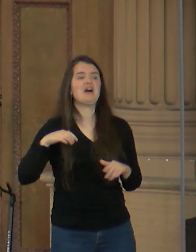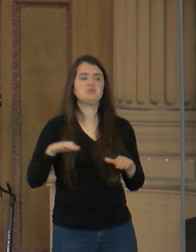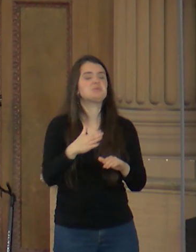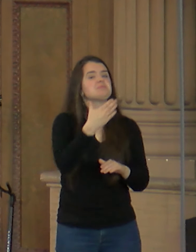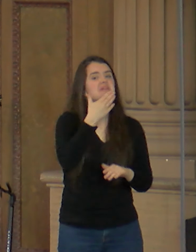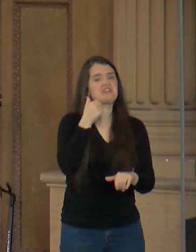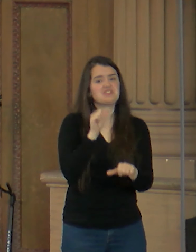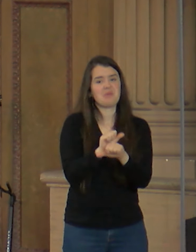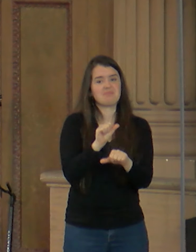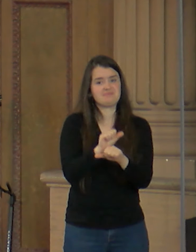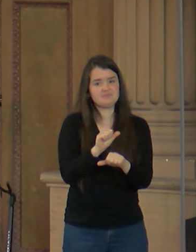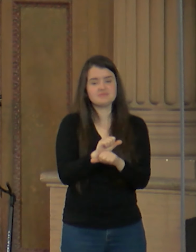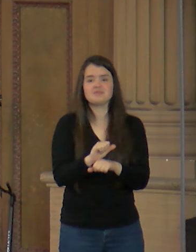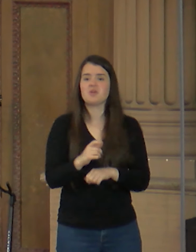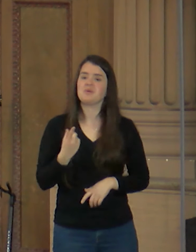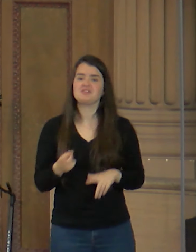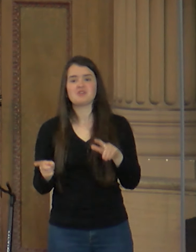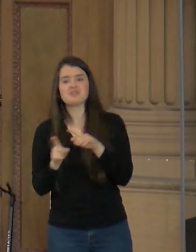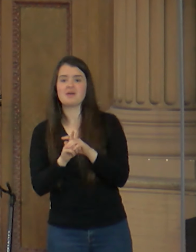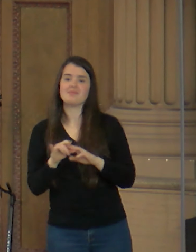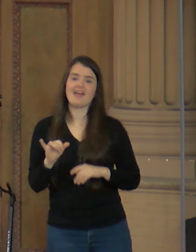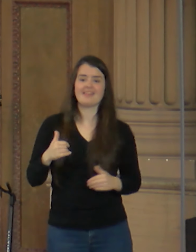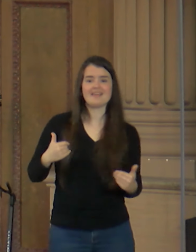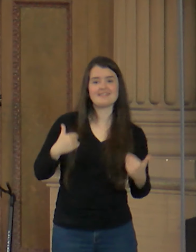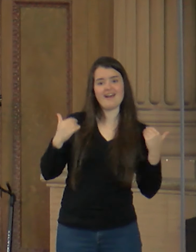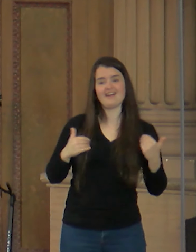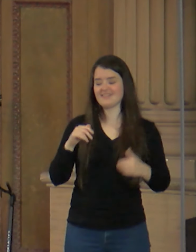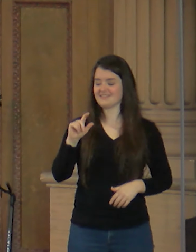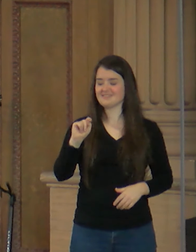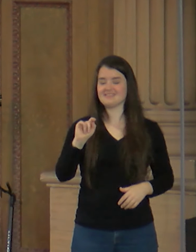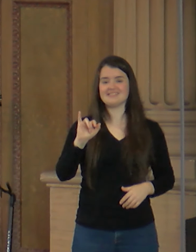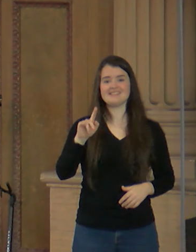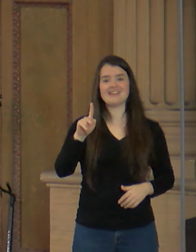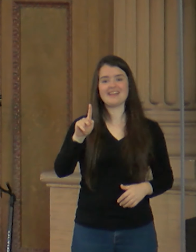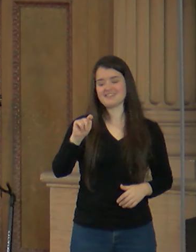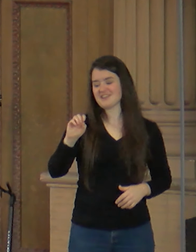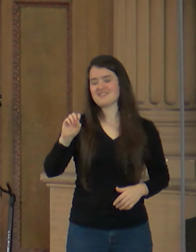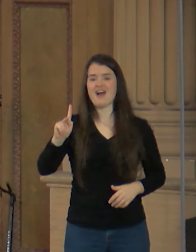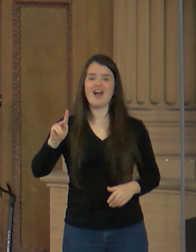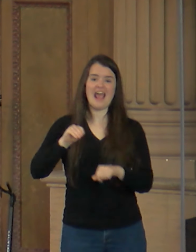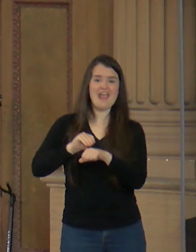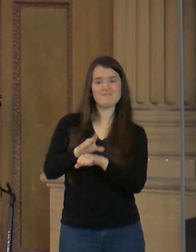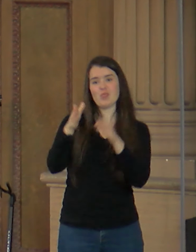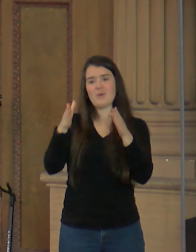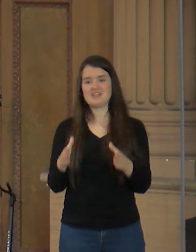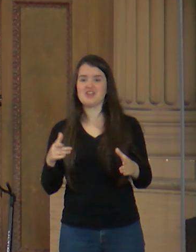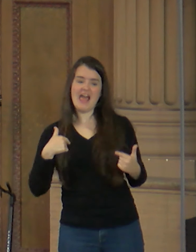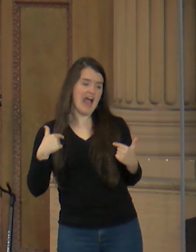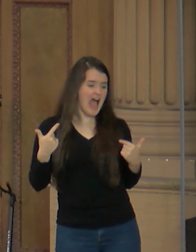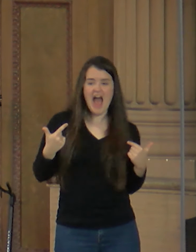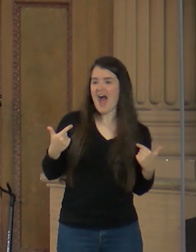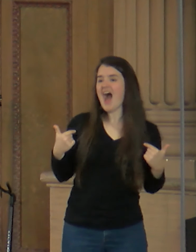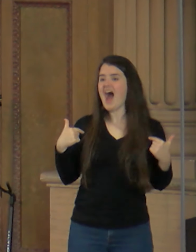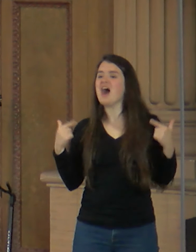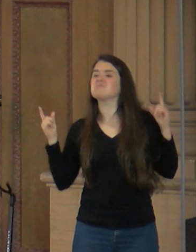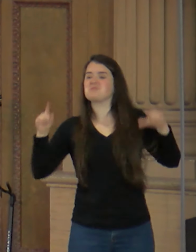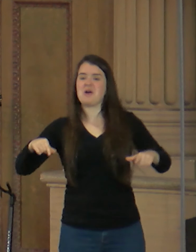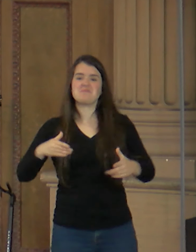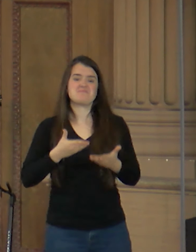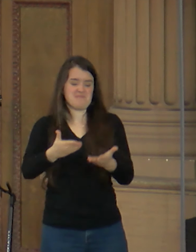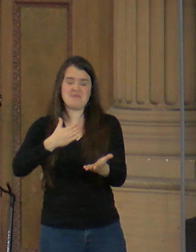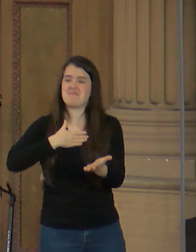Elihu comes in, he's kind of like the young TikTok influencer, and he's like, I'm going to repackage this, I'm going to make it young and energetic, I'm going to bring my case, and